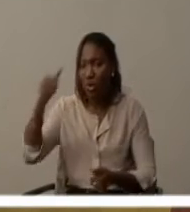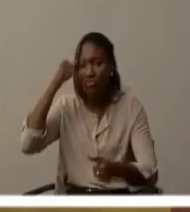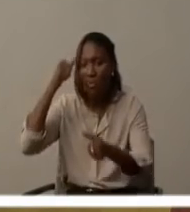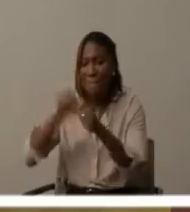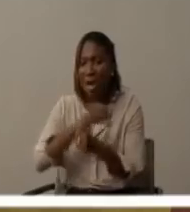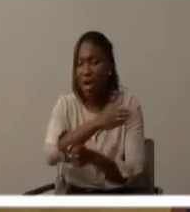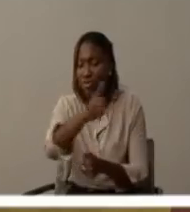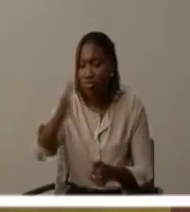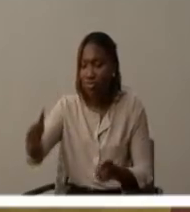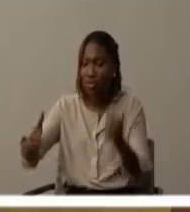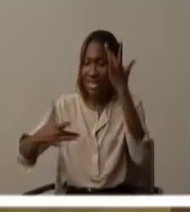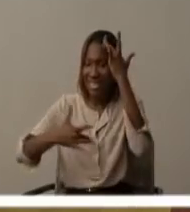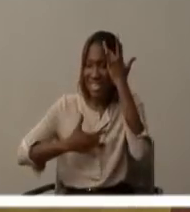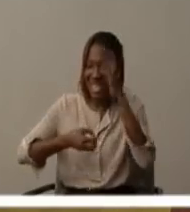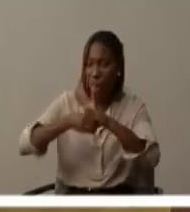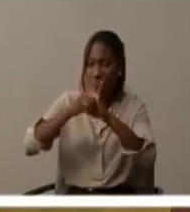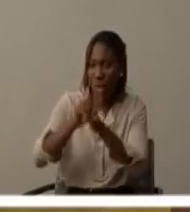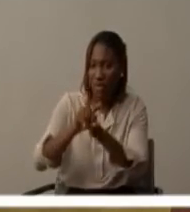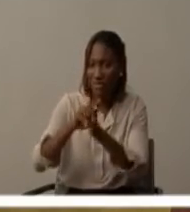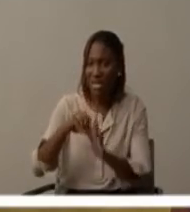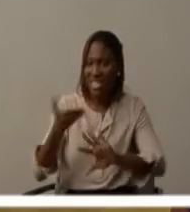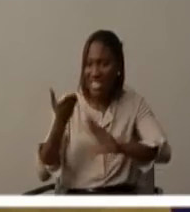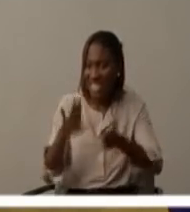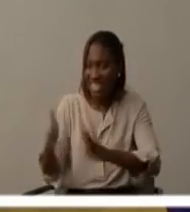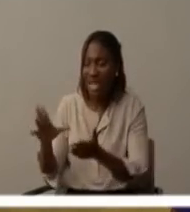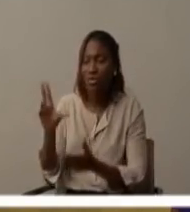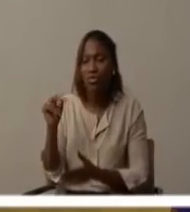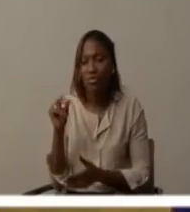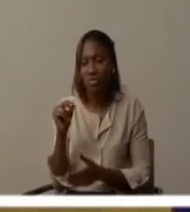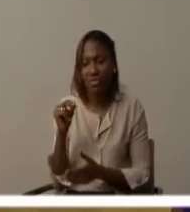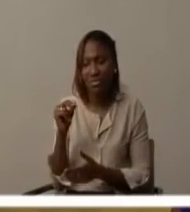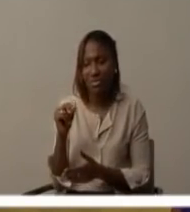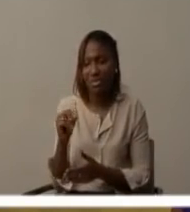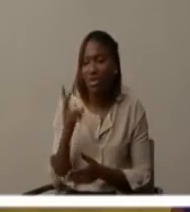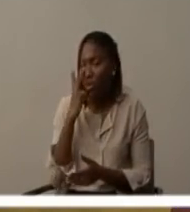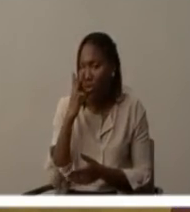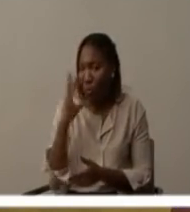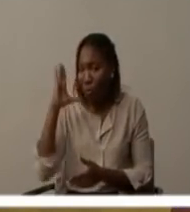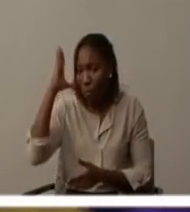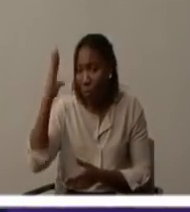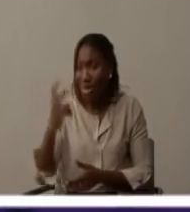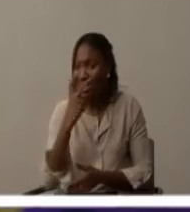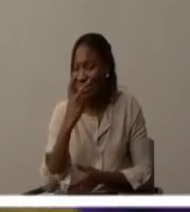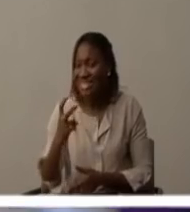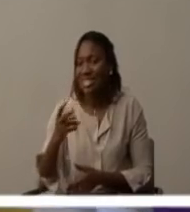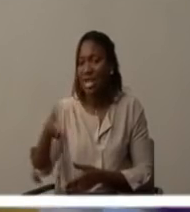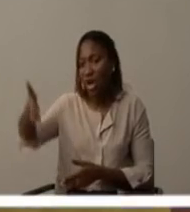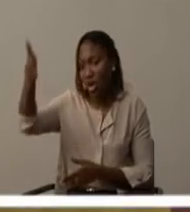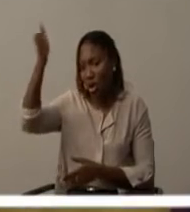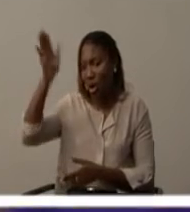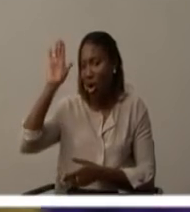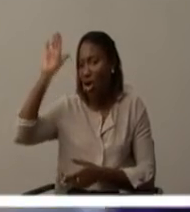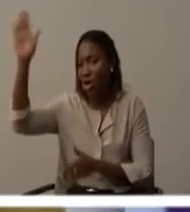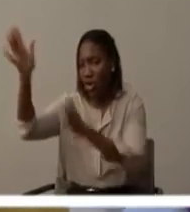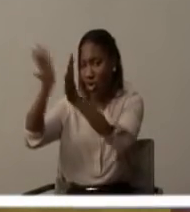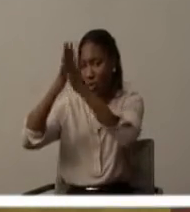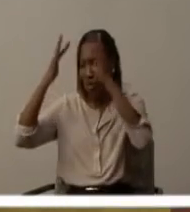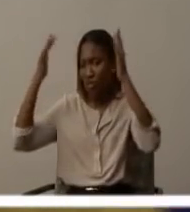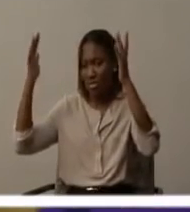end in death, but in the glory of God being revealed. So move that stone, move